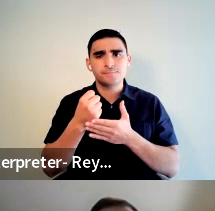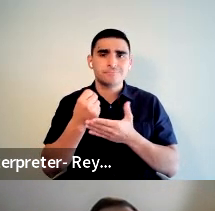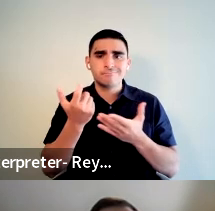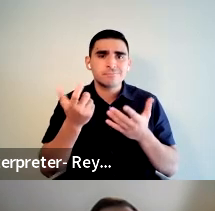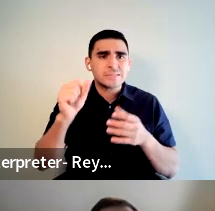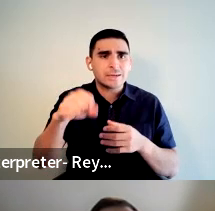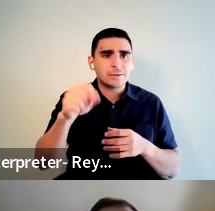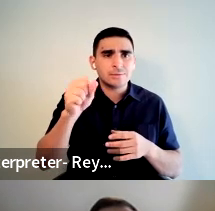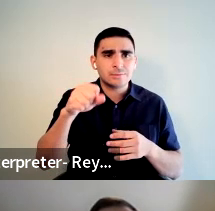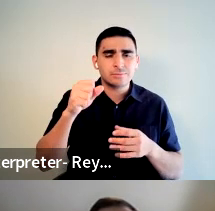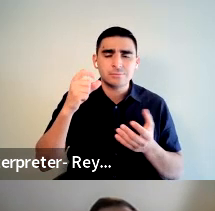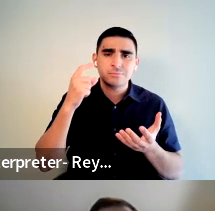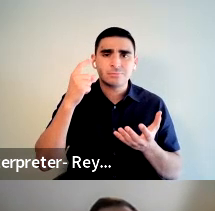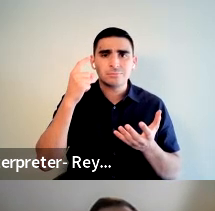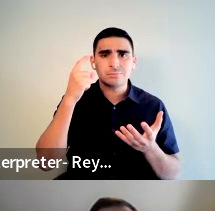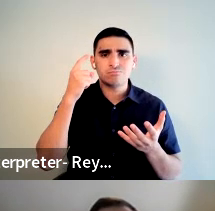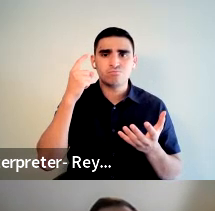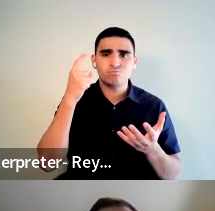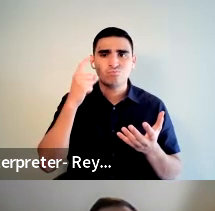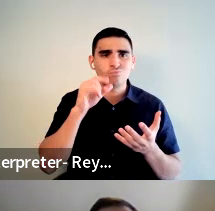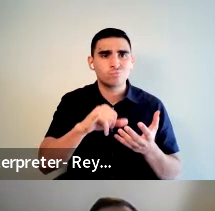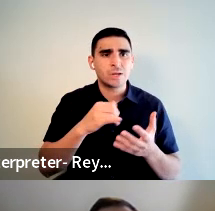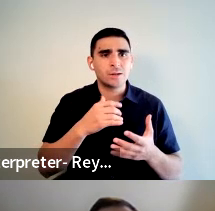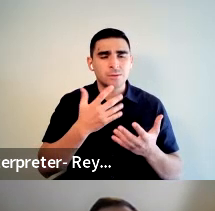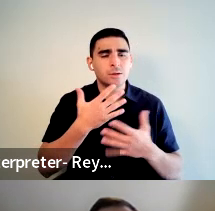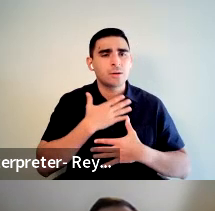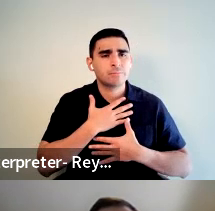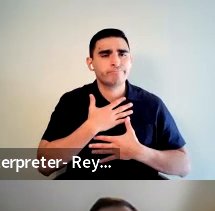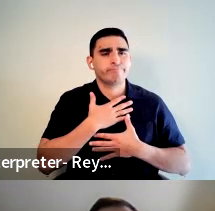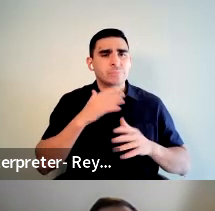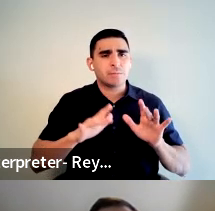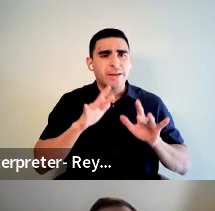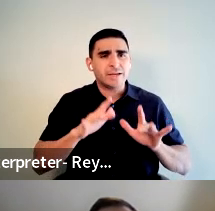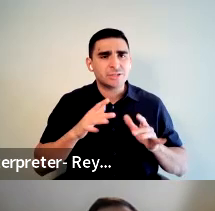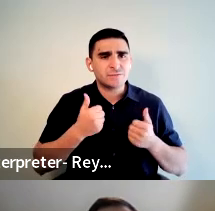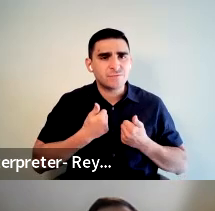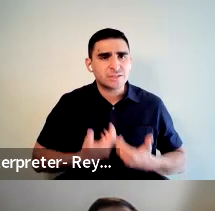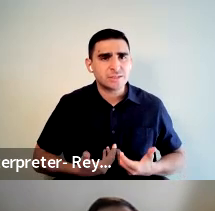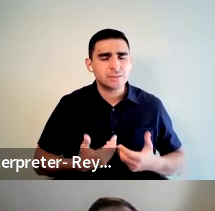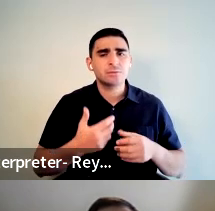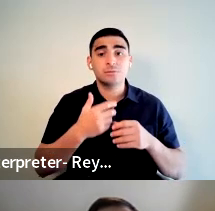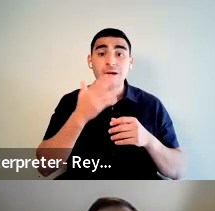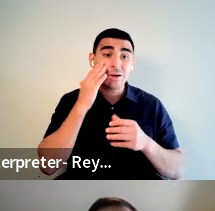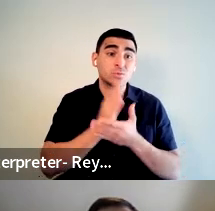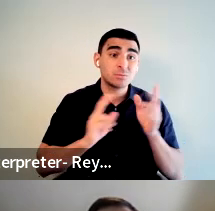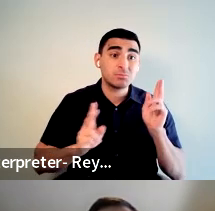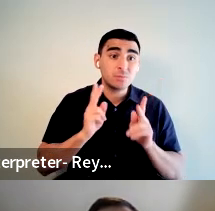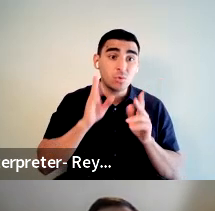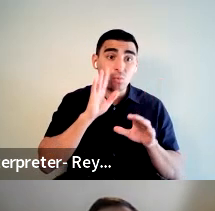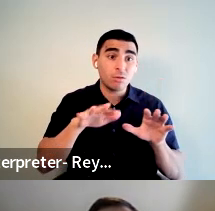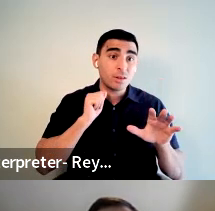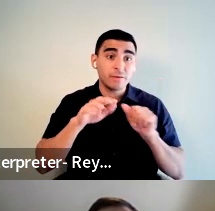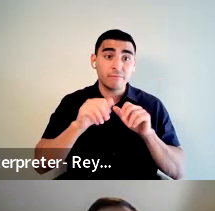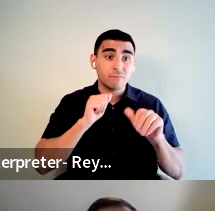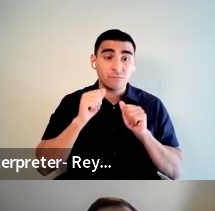just support that compassion fatigue in new and different ways. And I think some people are of course going to leave, and that's just, we